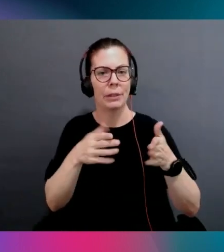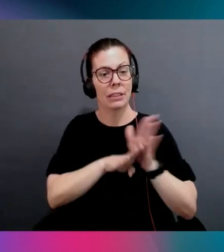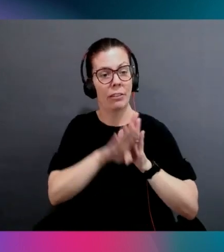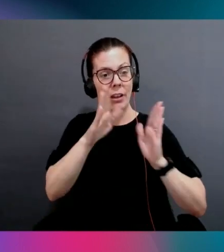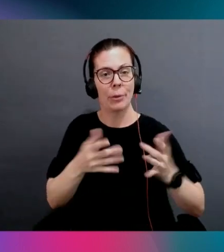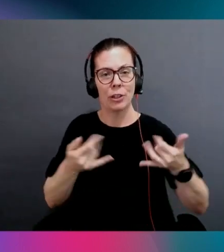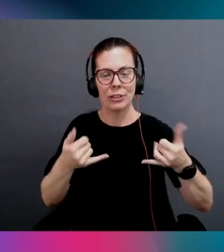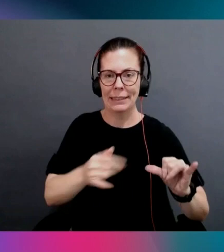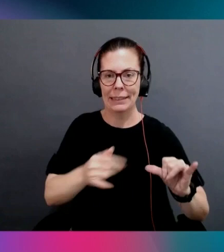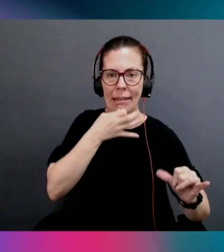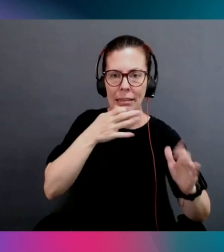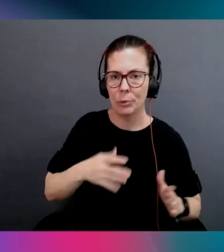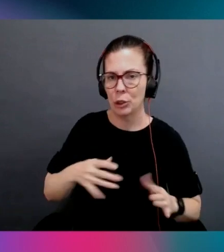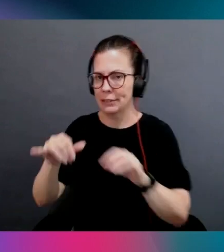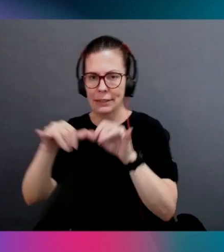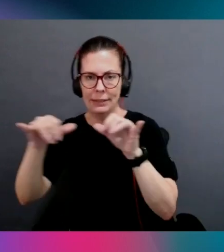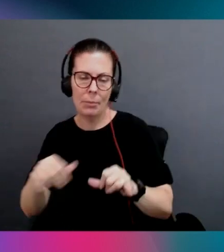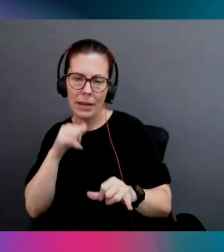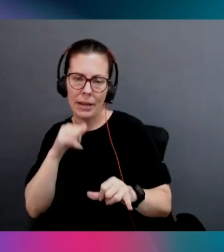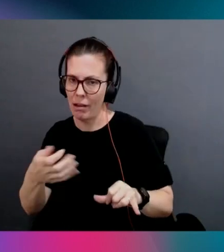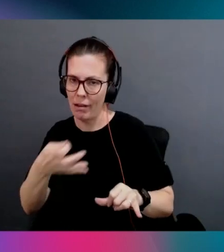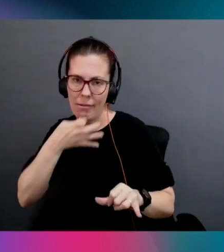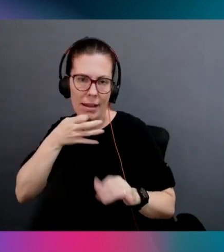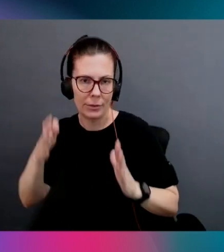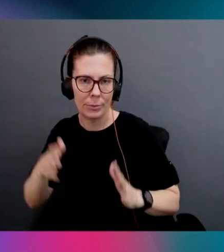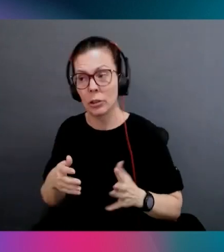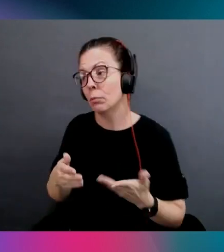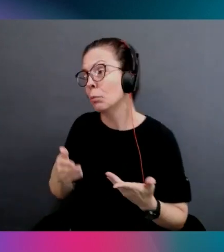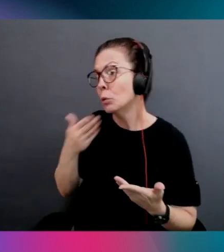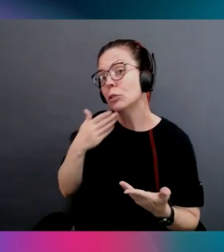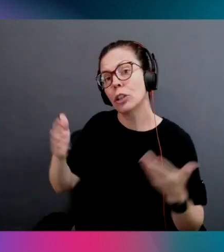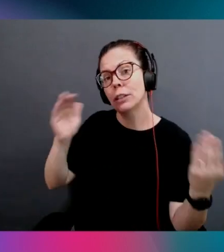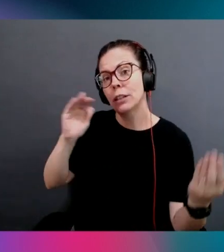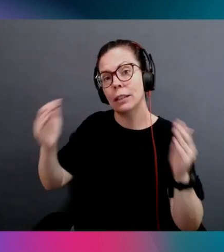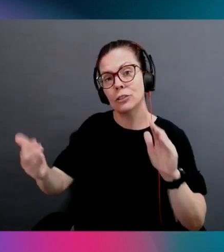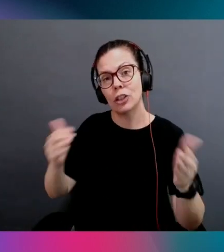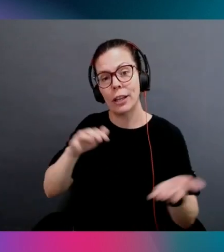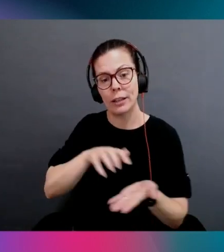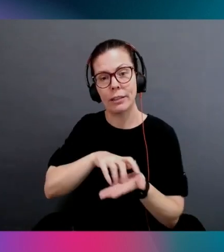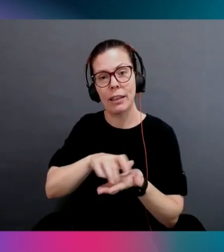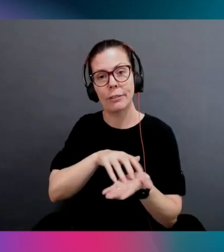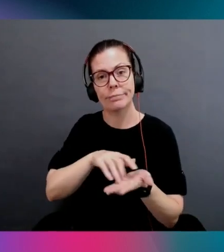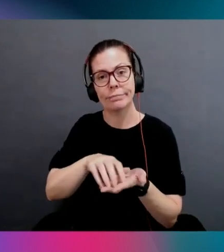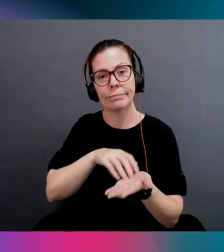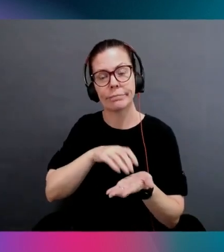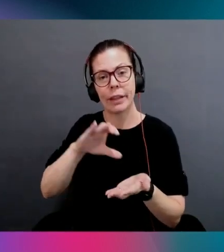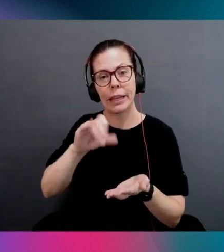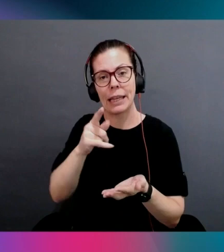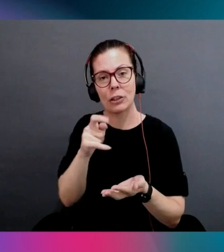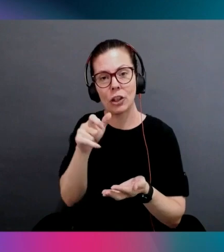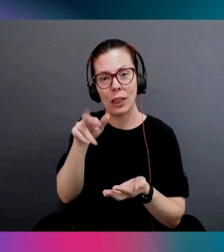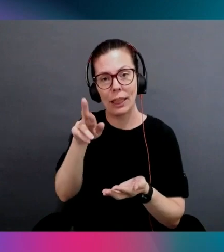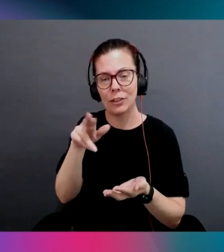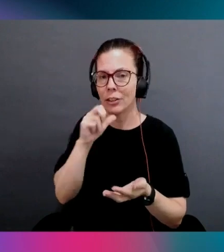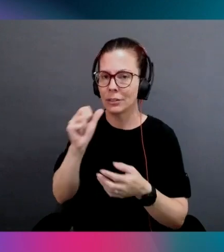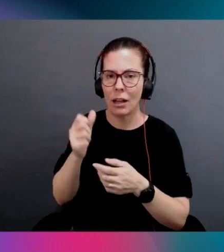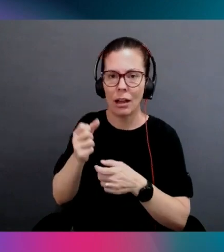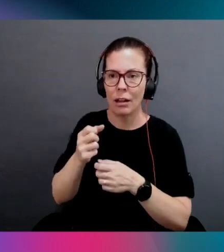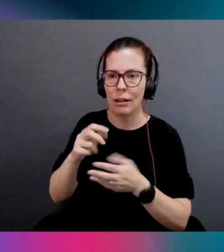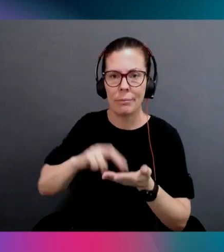expert. Right. Yeah. That's a great analogy, right? Like the calculator doesn't make the math any